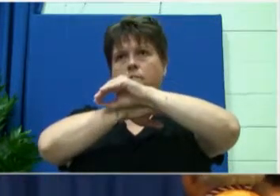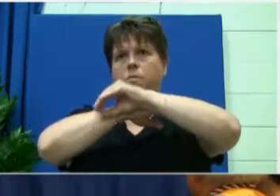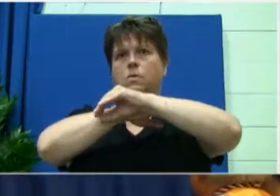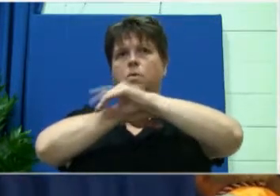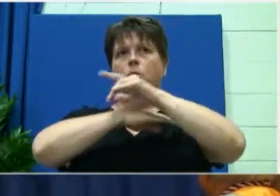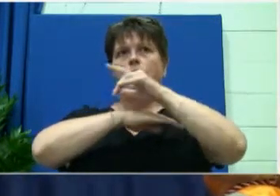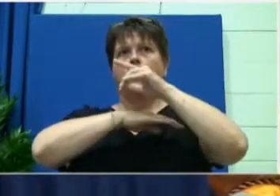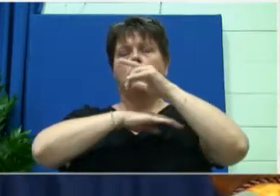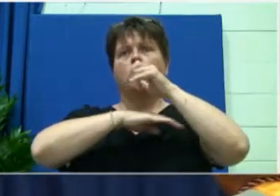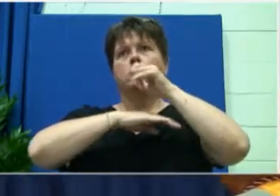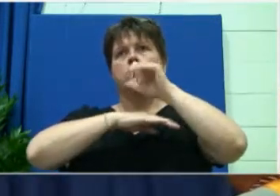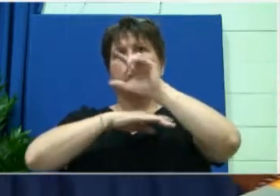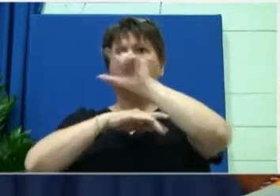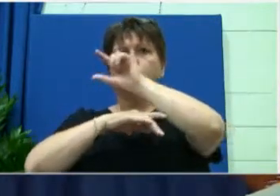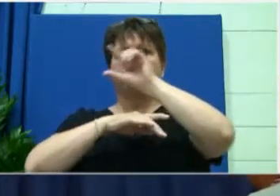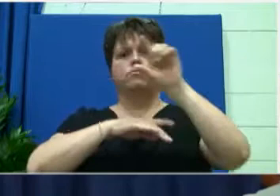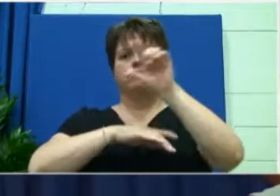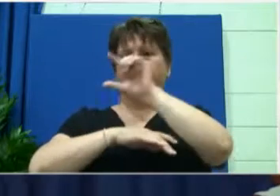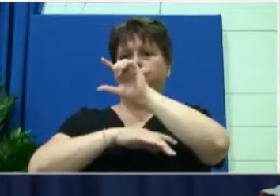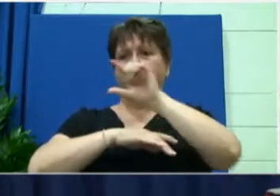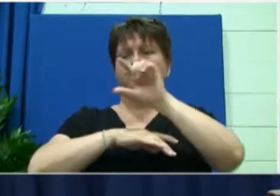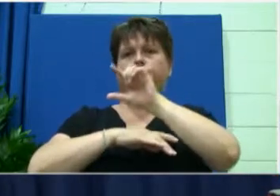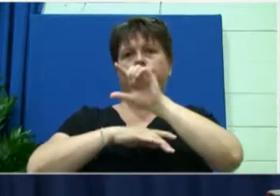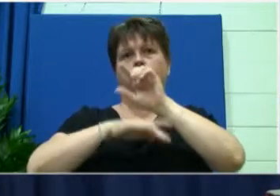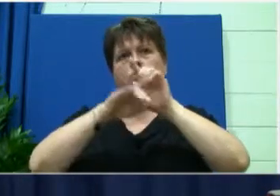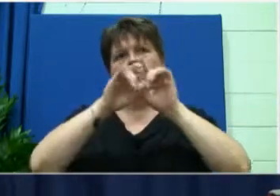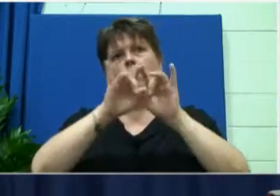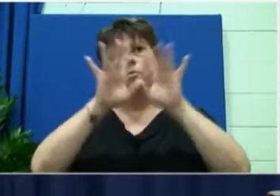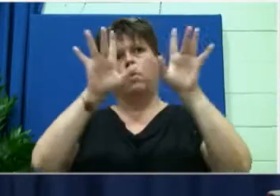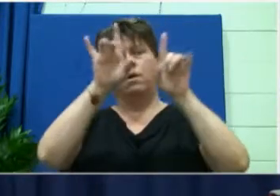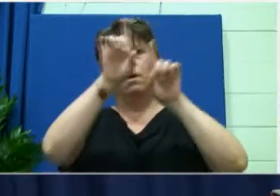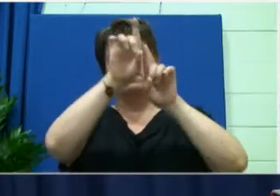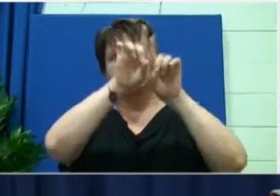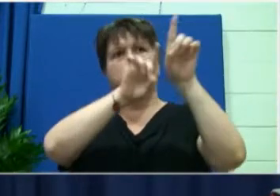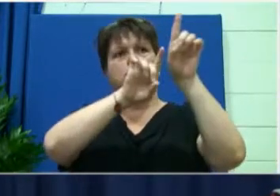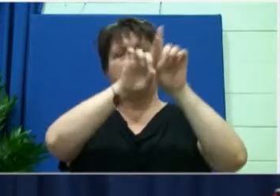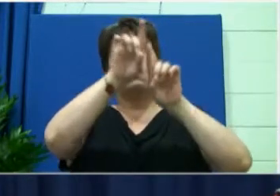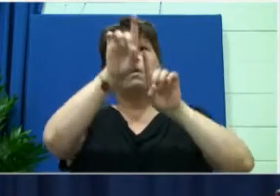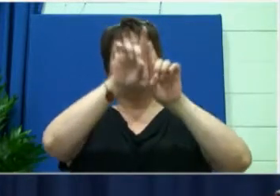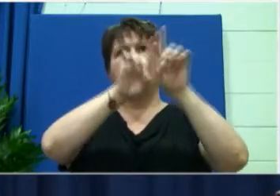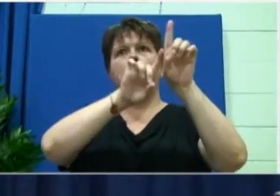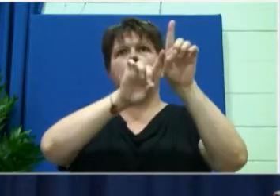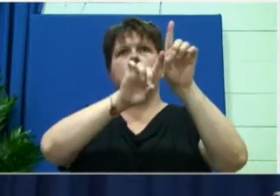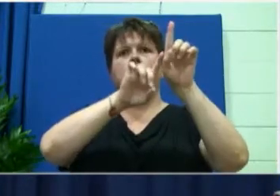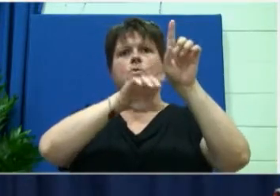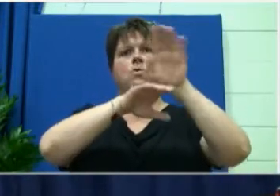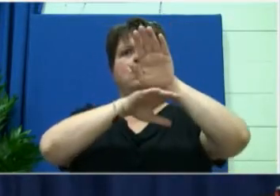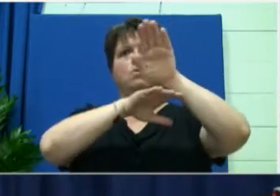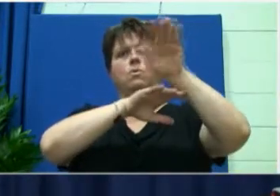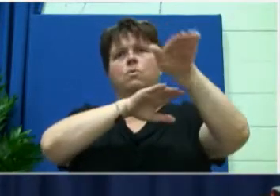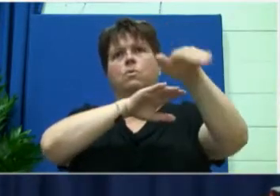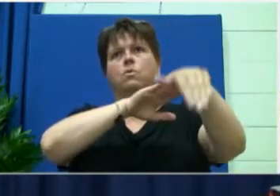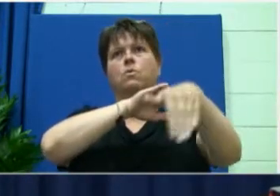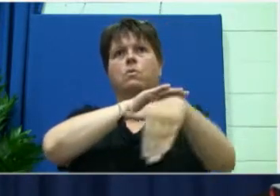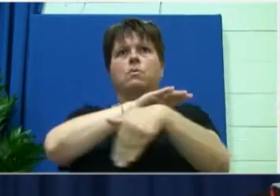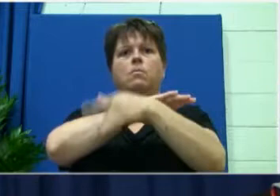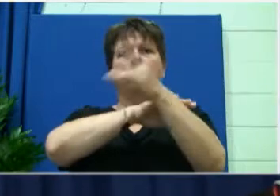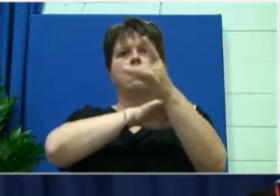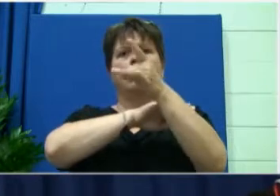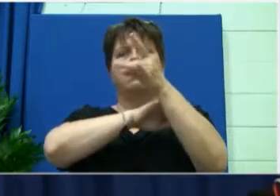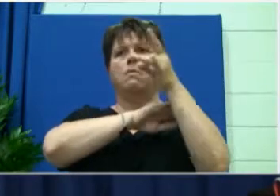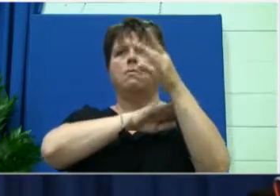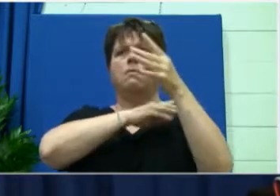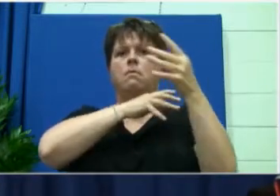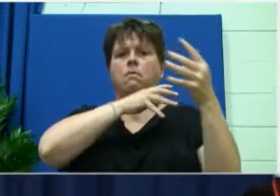gleaming, whose broad stripes and bright stars through the